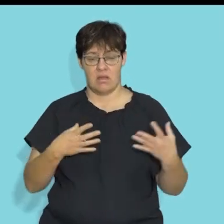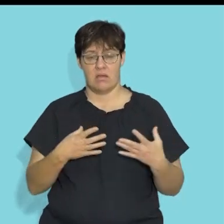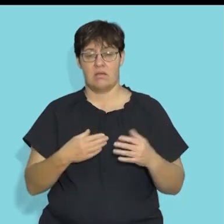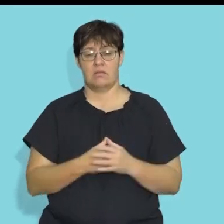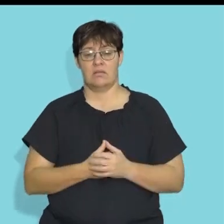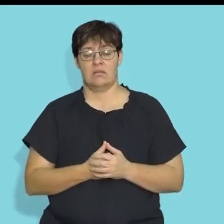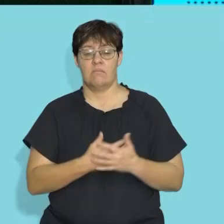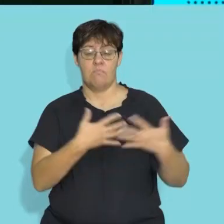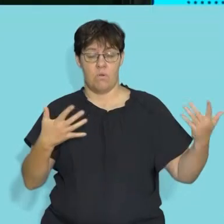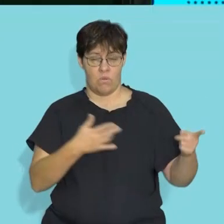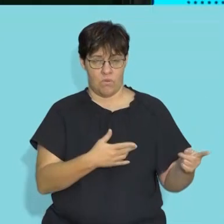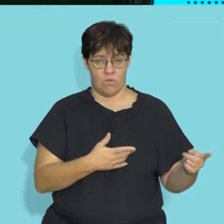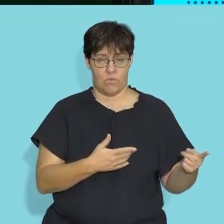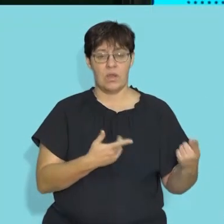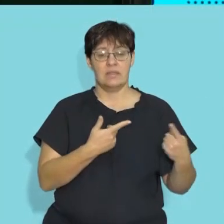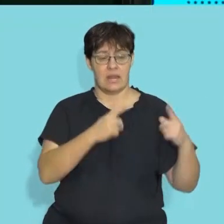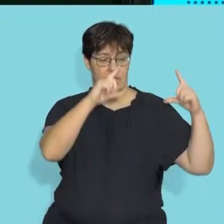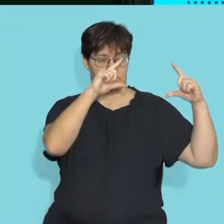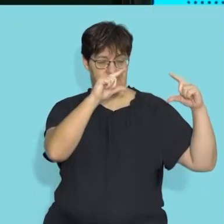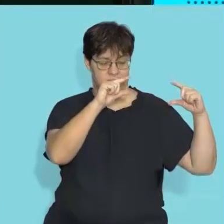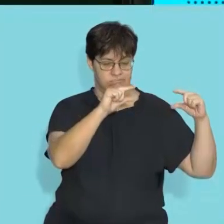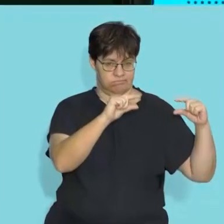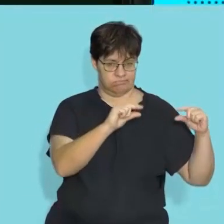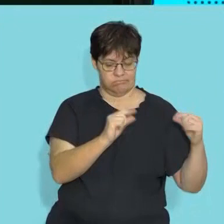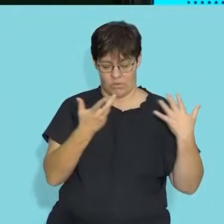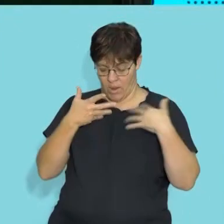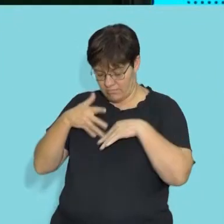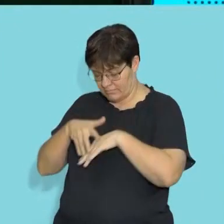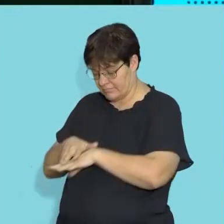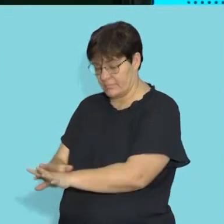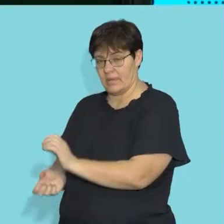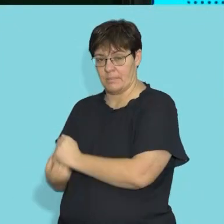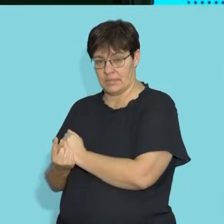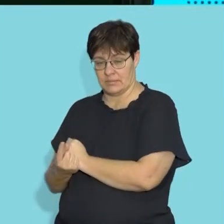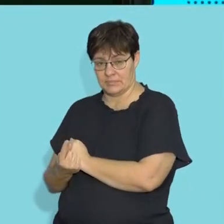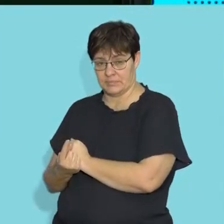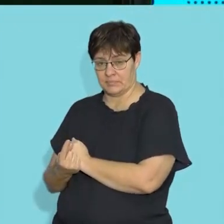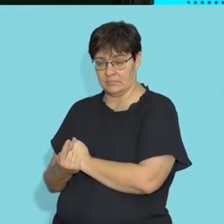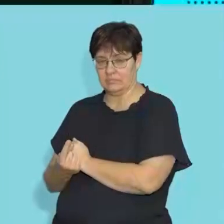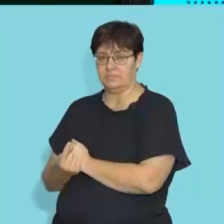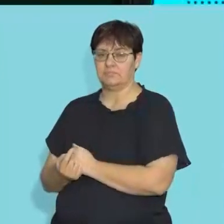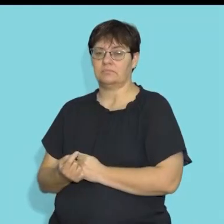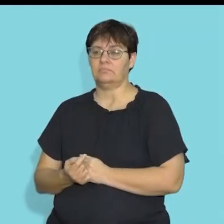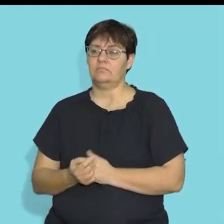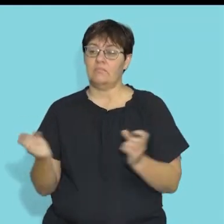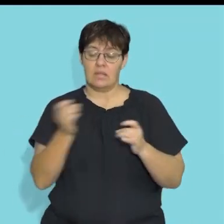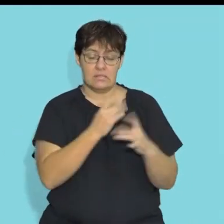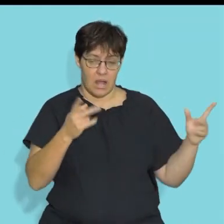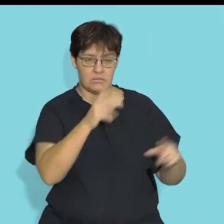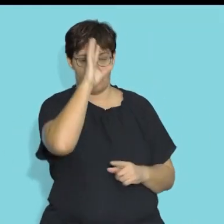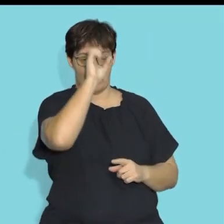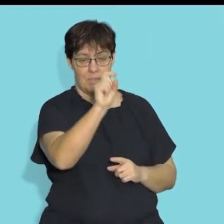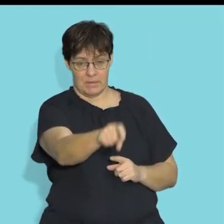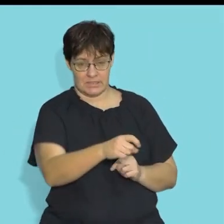beginning is more, and it starts to become less as the reaction proceeds. But at the beginning, you need